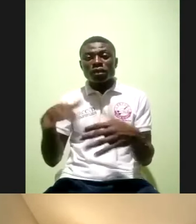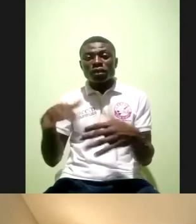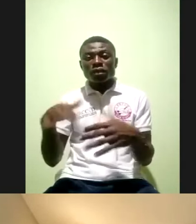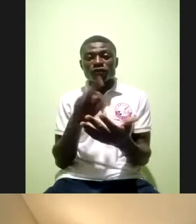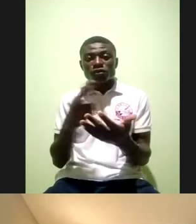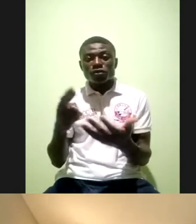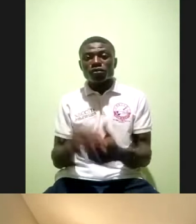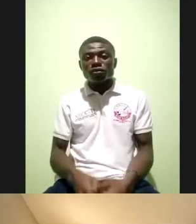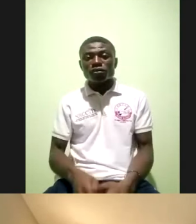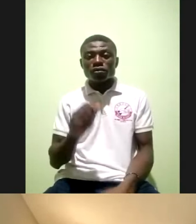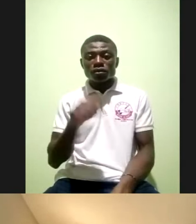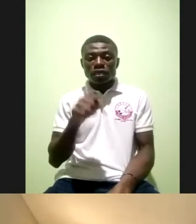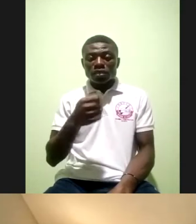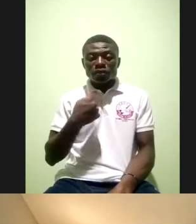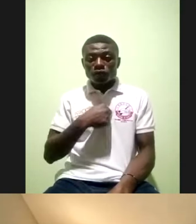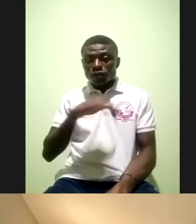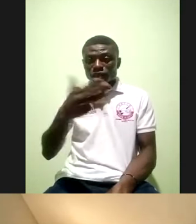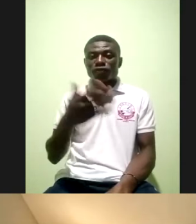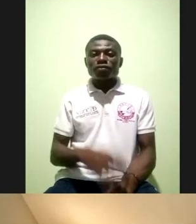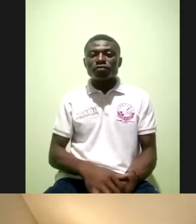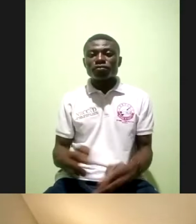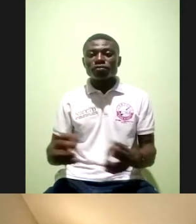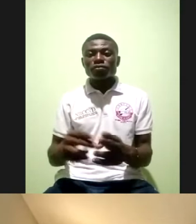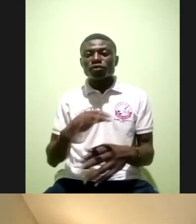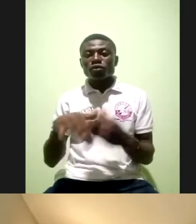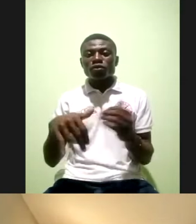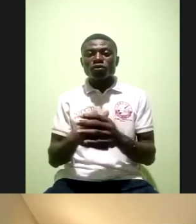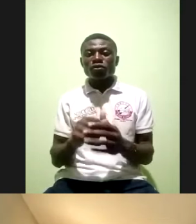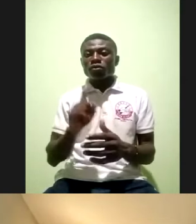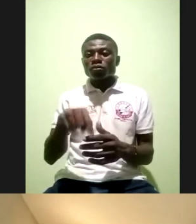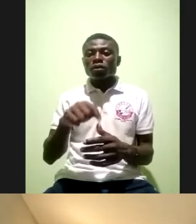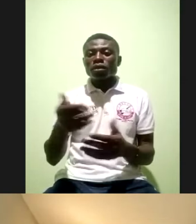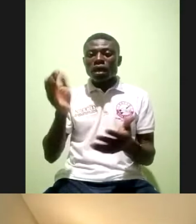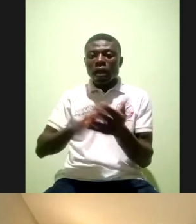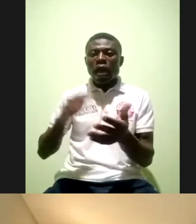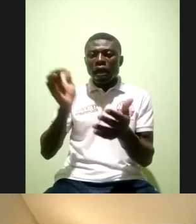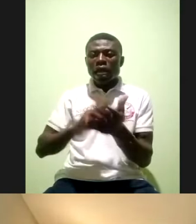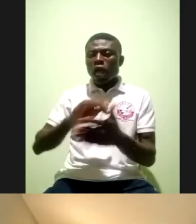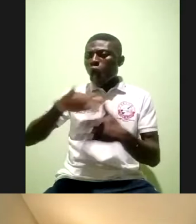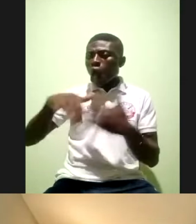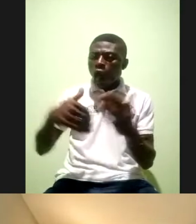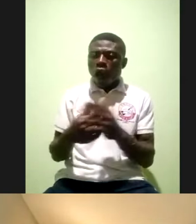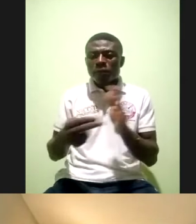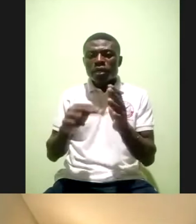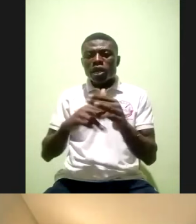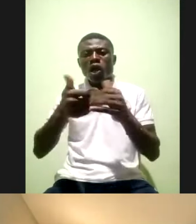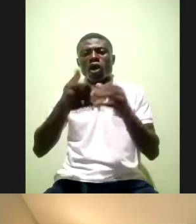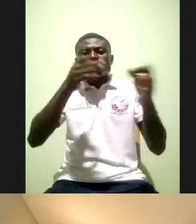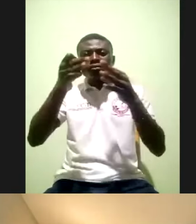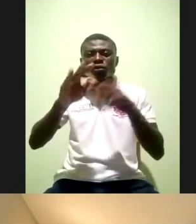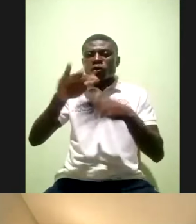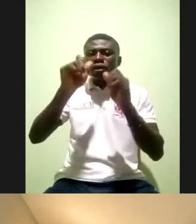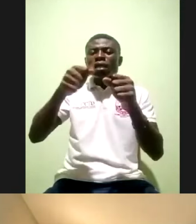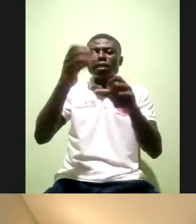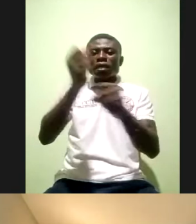Yes, we are. Okay, so they will get, so I don't have to go over each of the slides. They can get all this